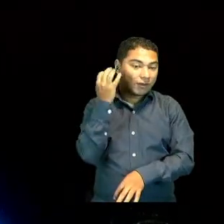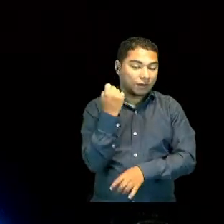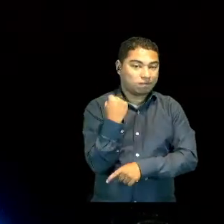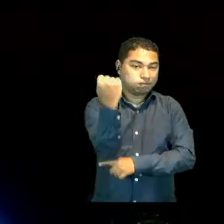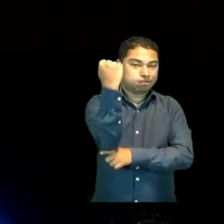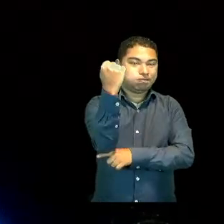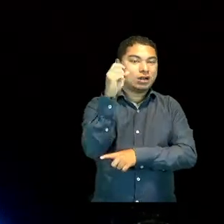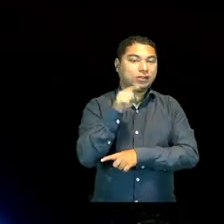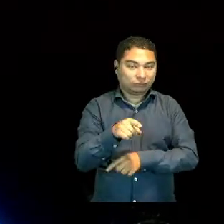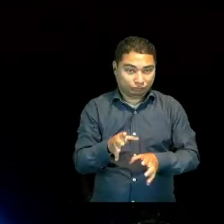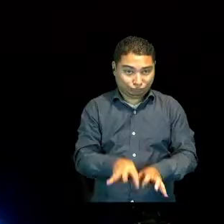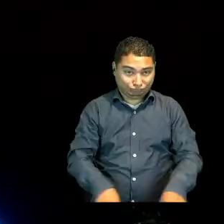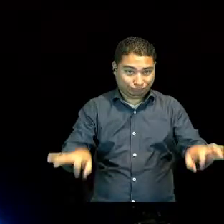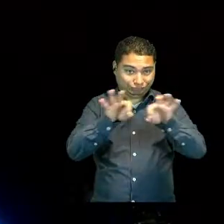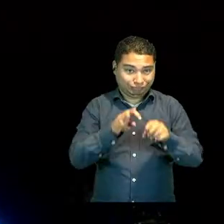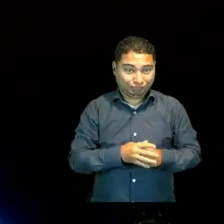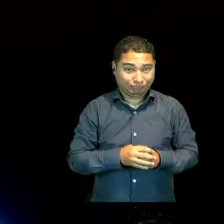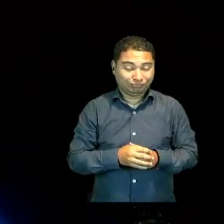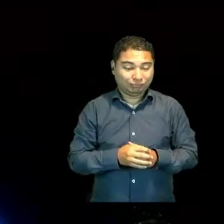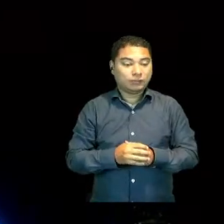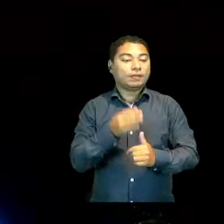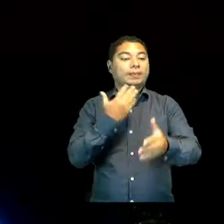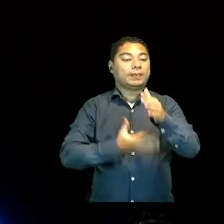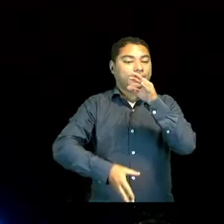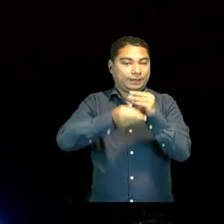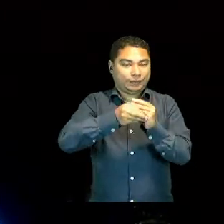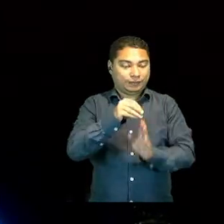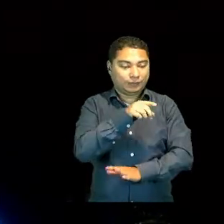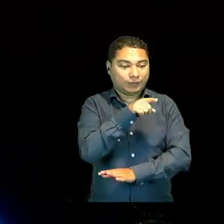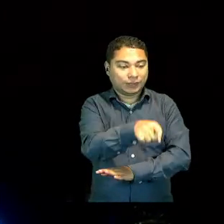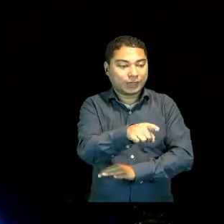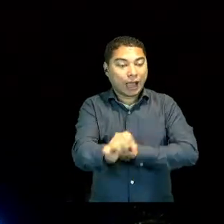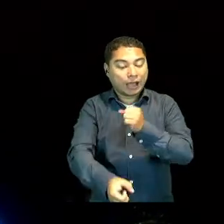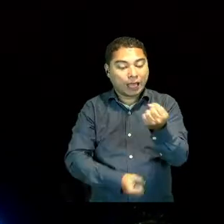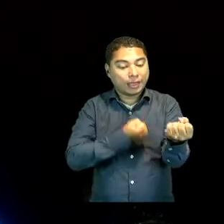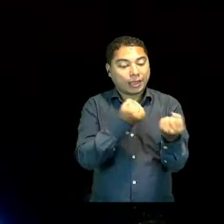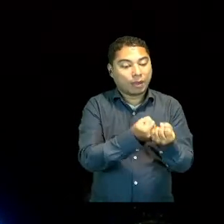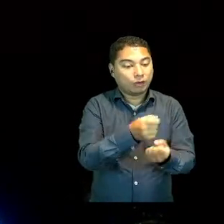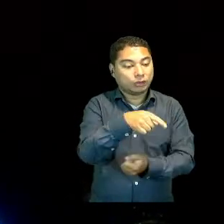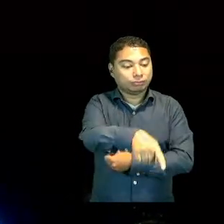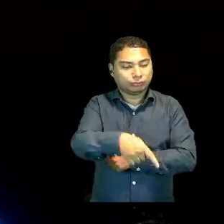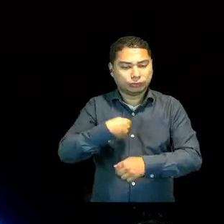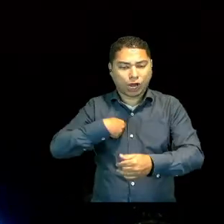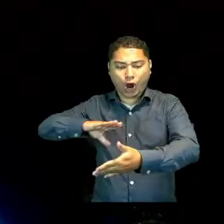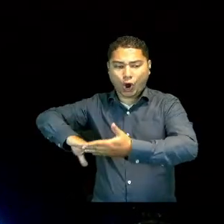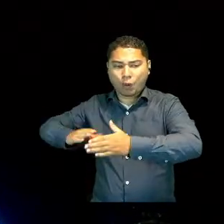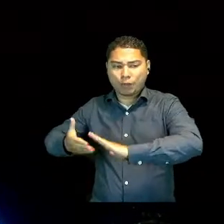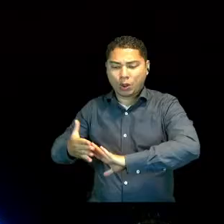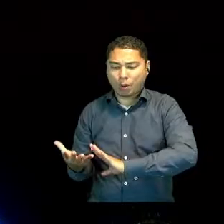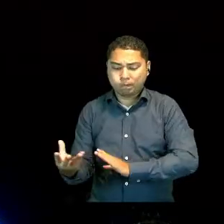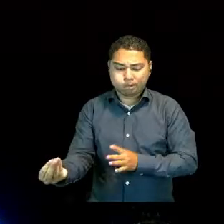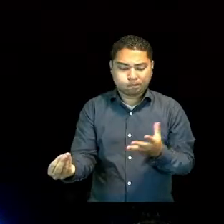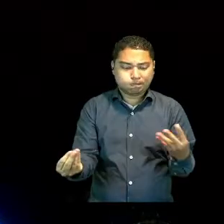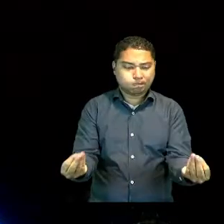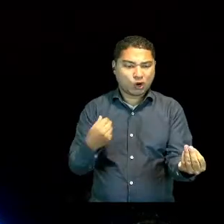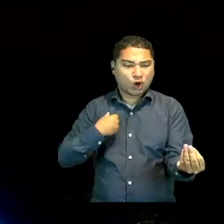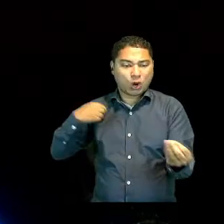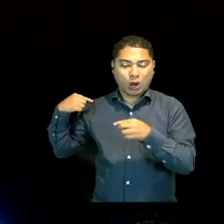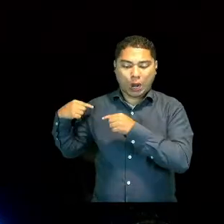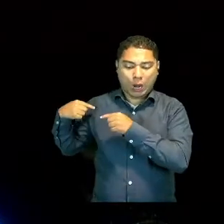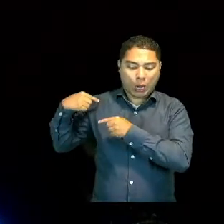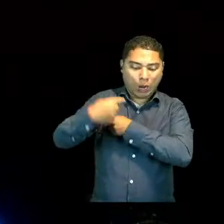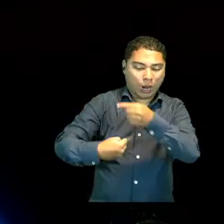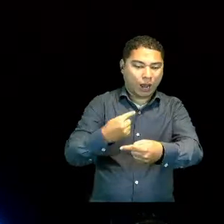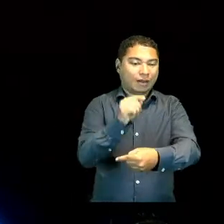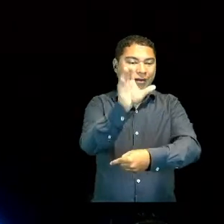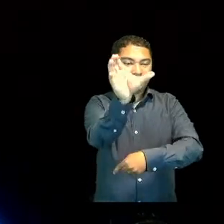especially supporting demands of Afro-Colombian and indigenous communities. And even though this is a